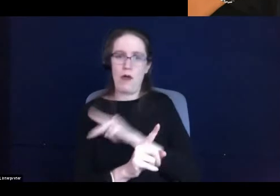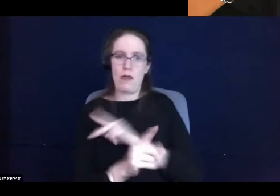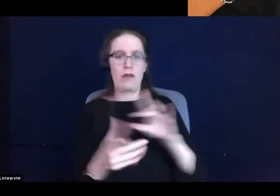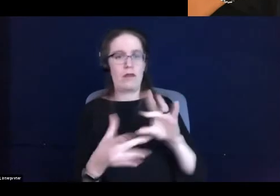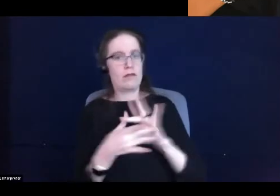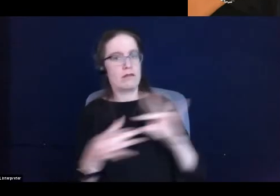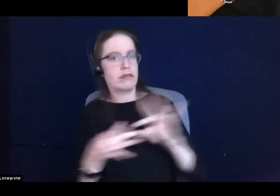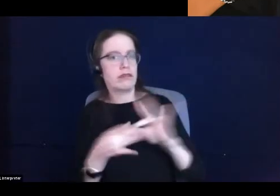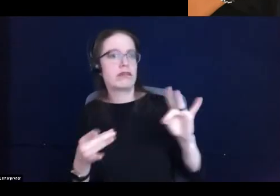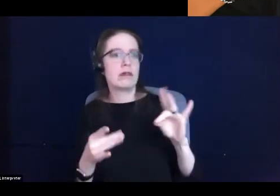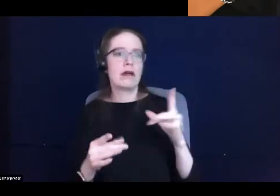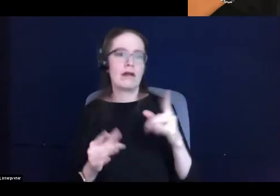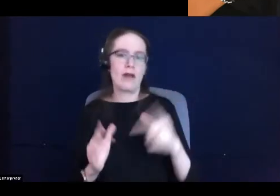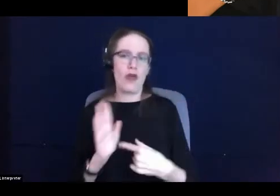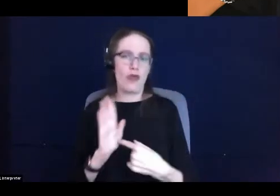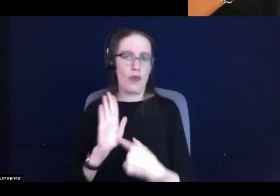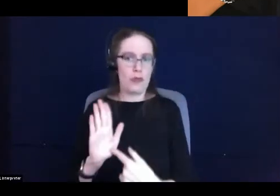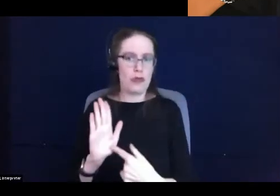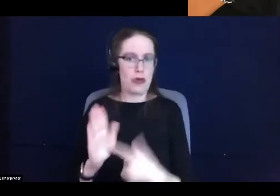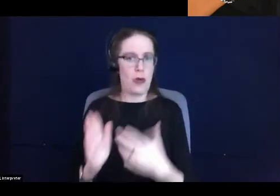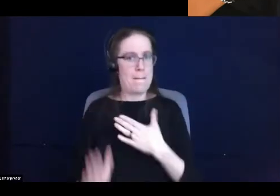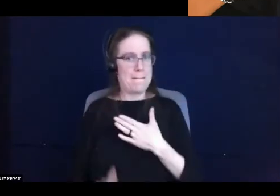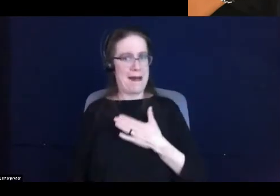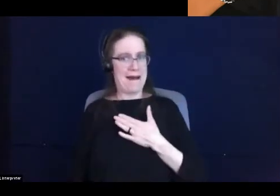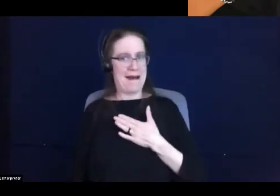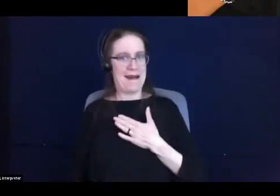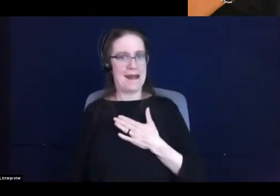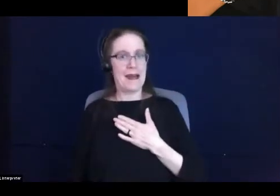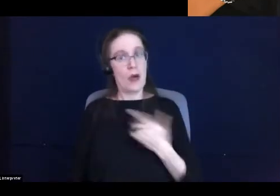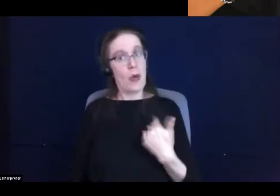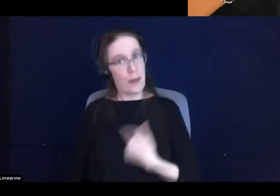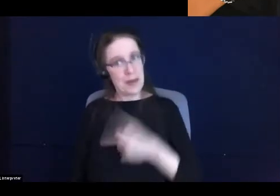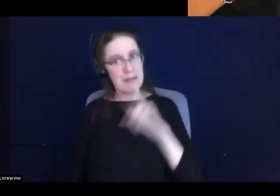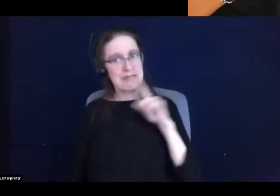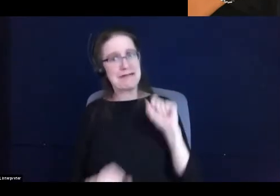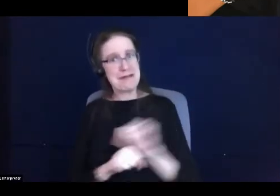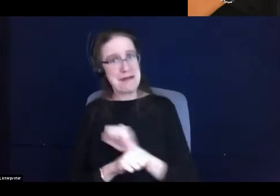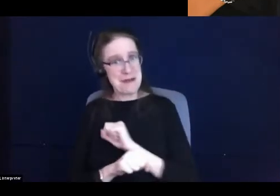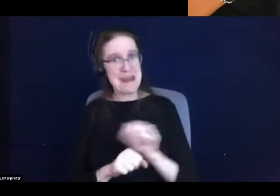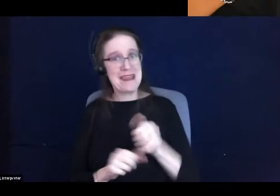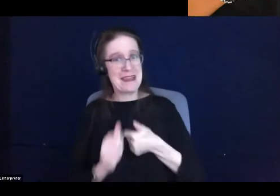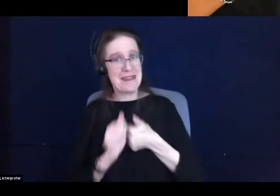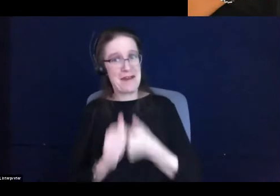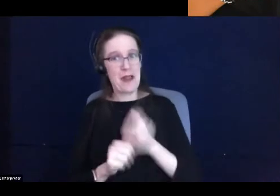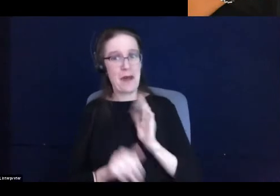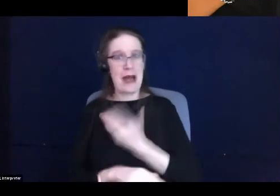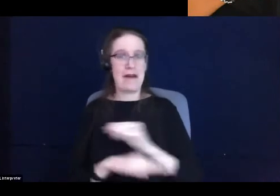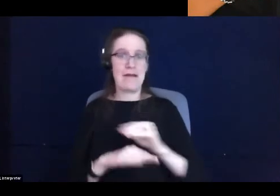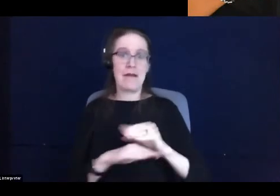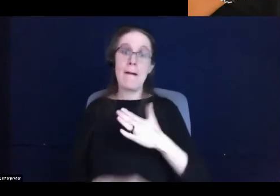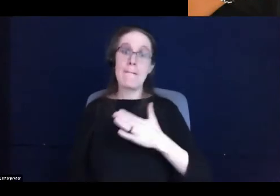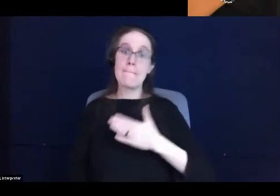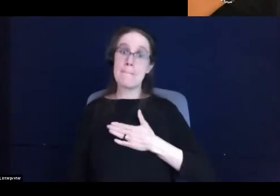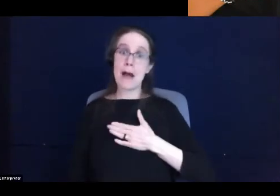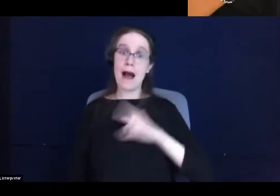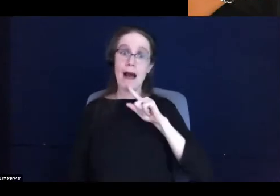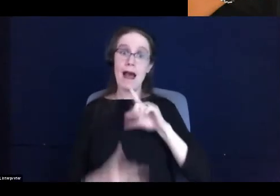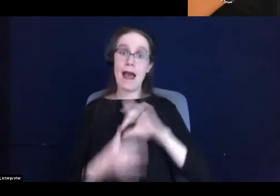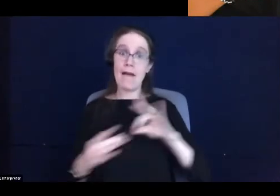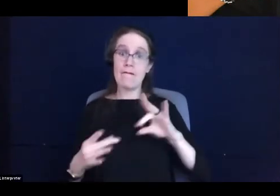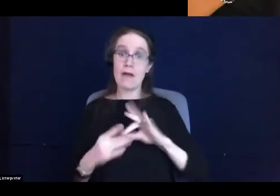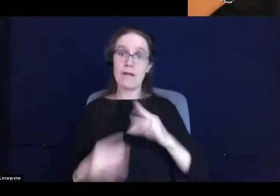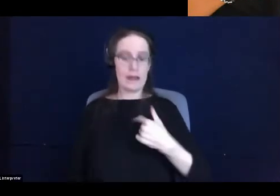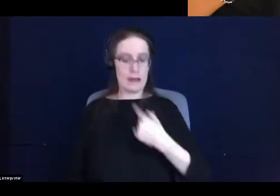So I'm going to read mine to you all to show that we actually believe and use the things that we say. So mine say, I am